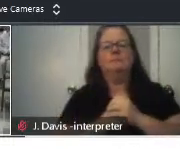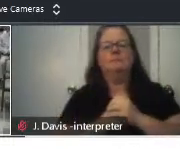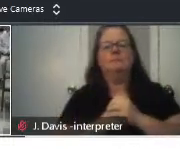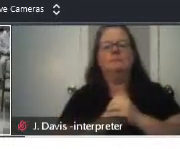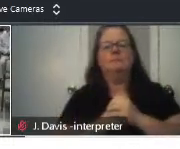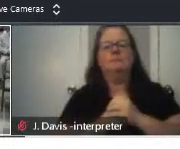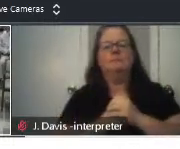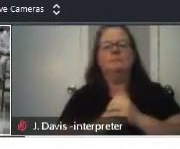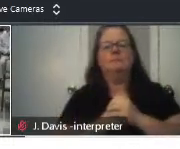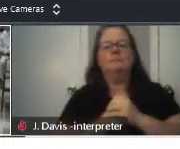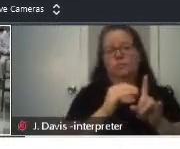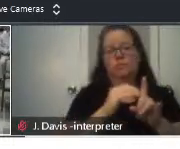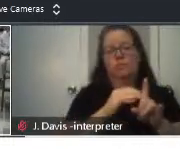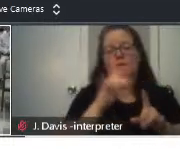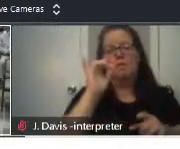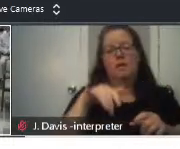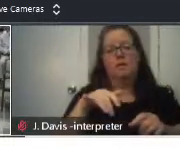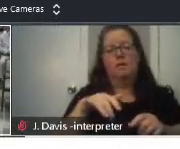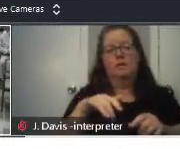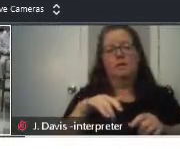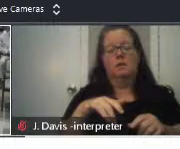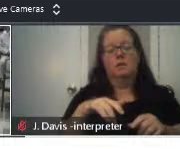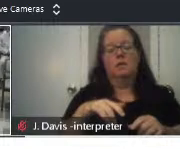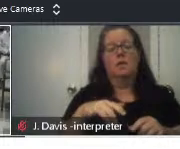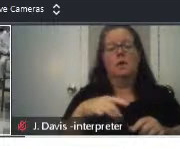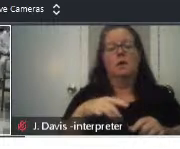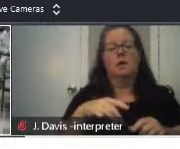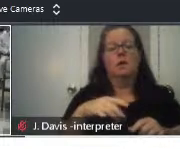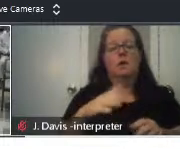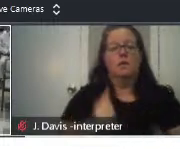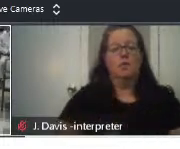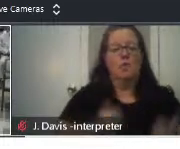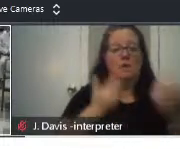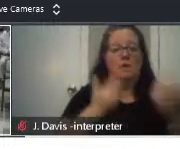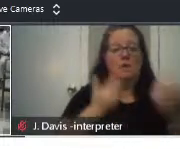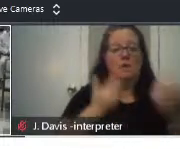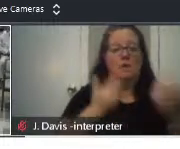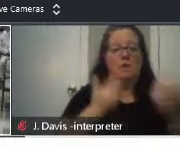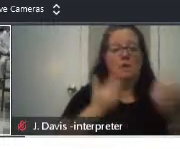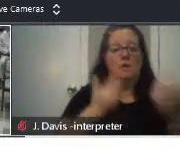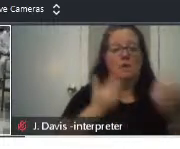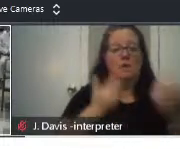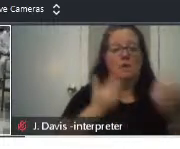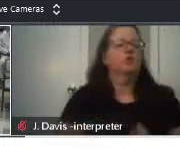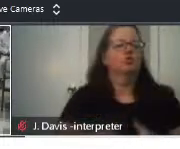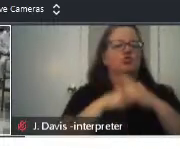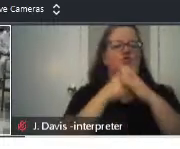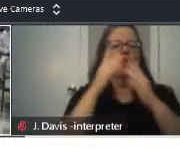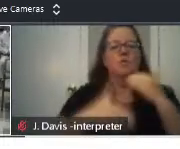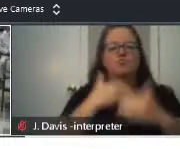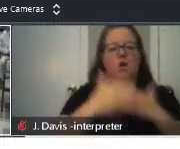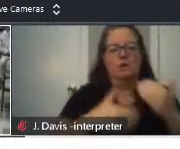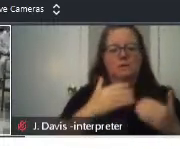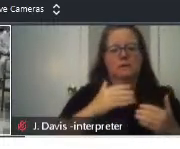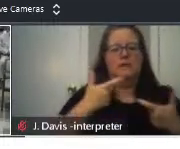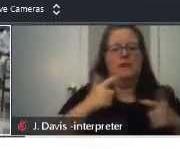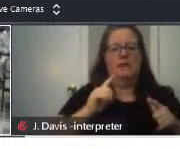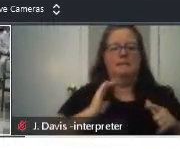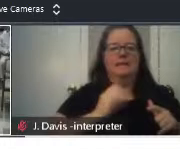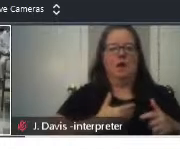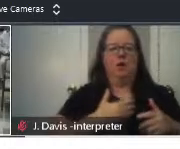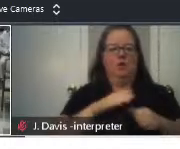a reminder, the resolution that's in front of you simply initiates this process. It allows our division to move